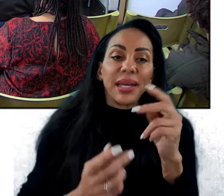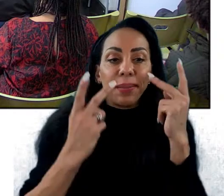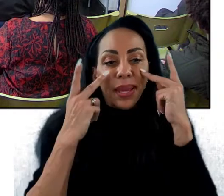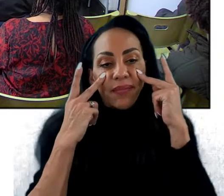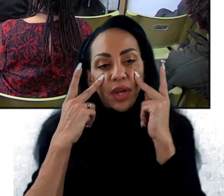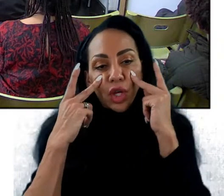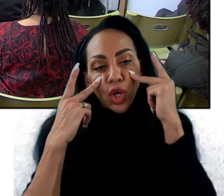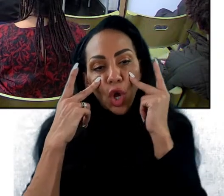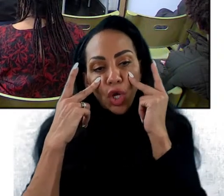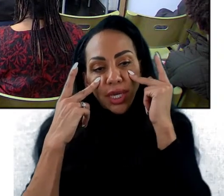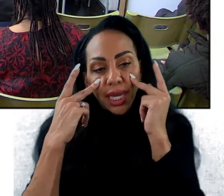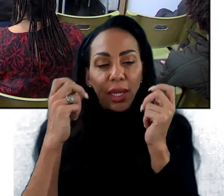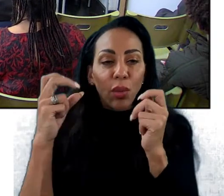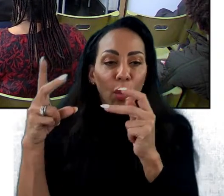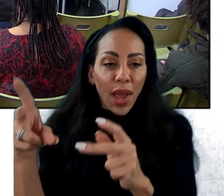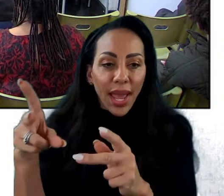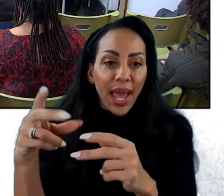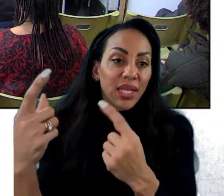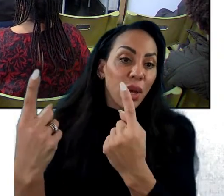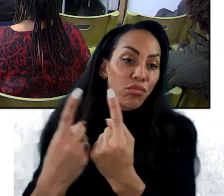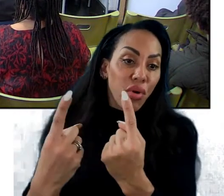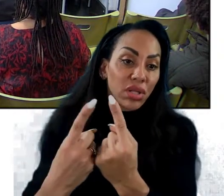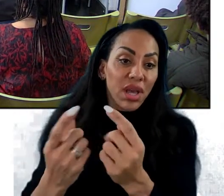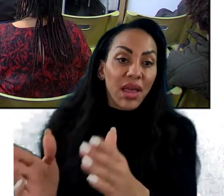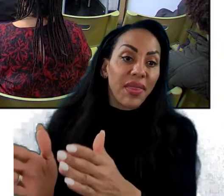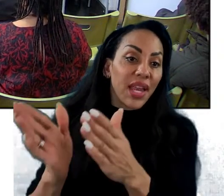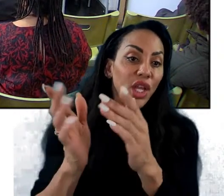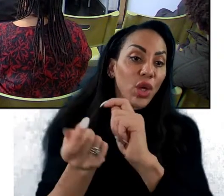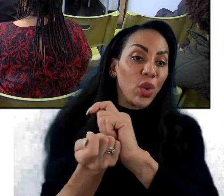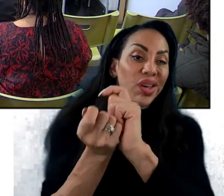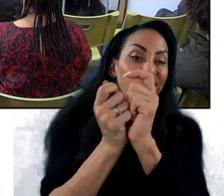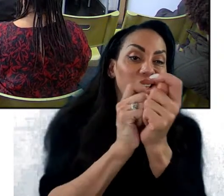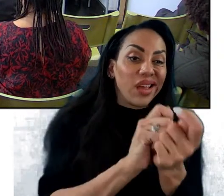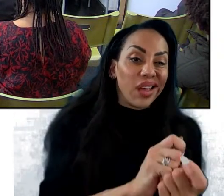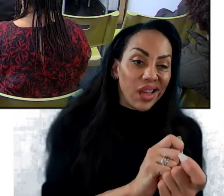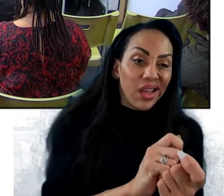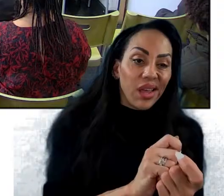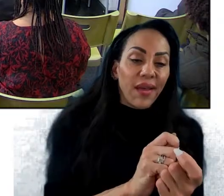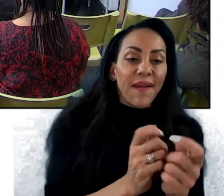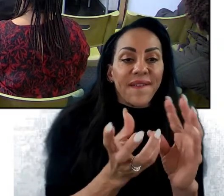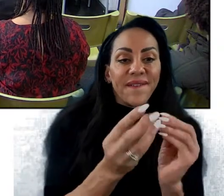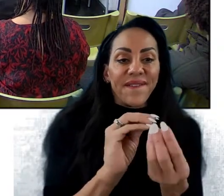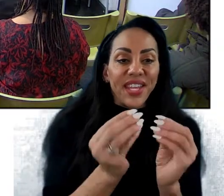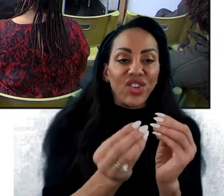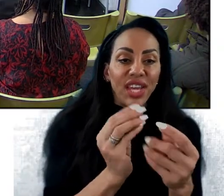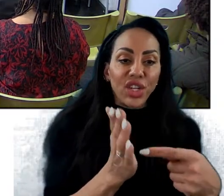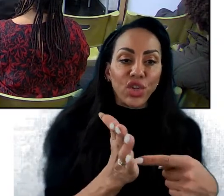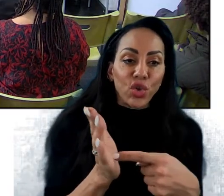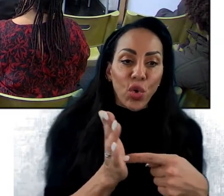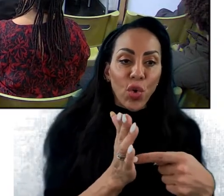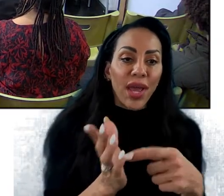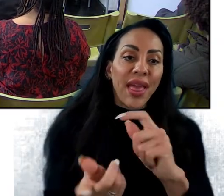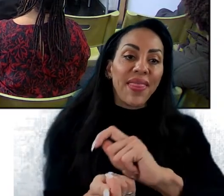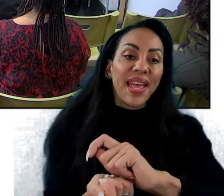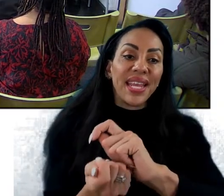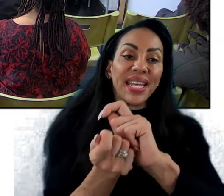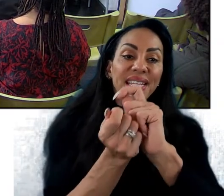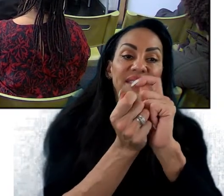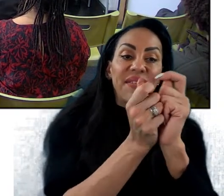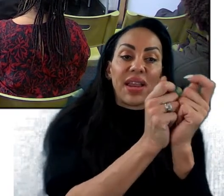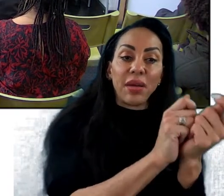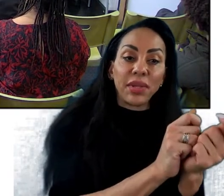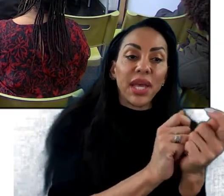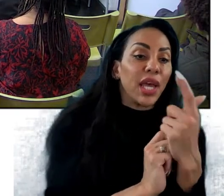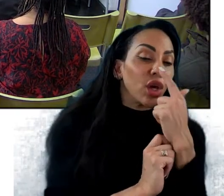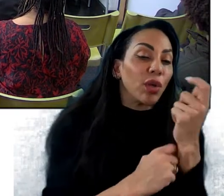toy more casual user end, and then but also kept up that idea of it being a pro product. Yeah. I